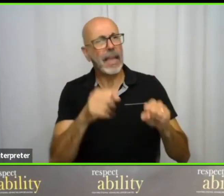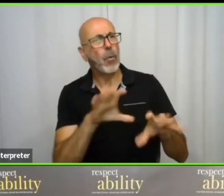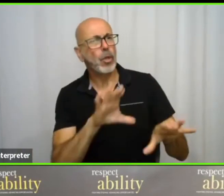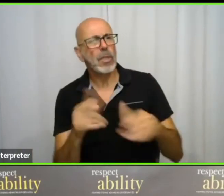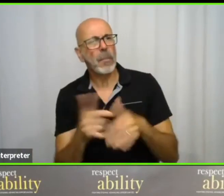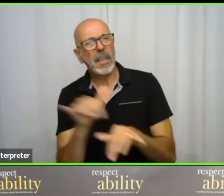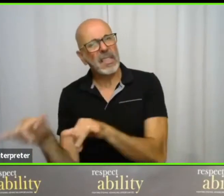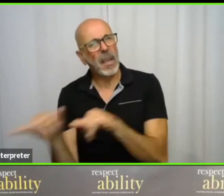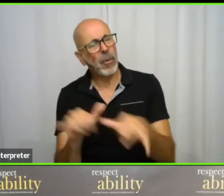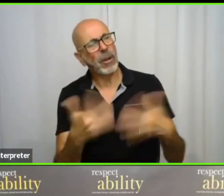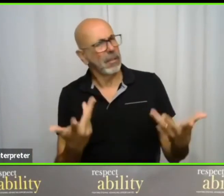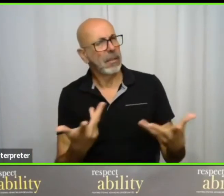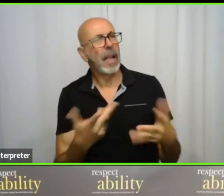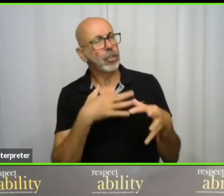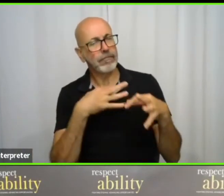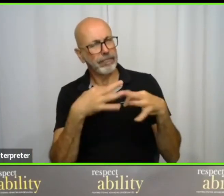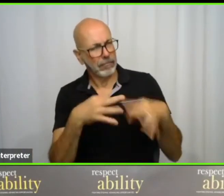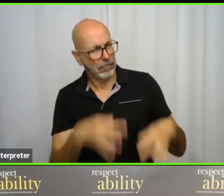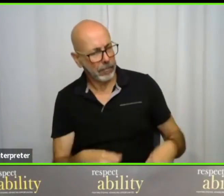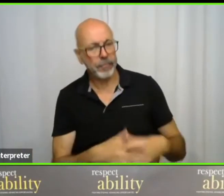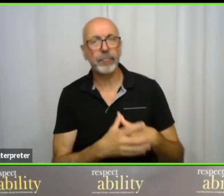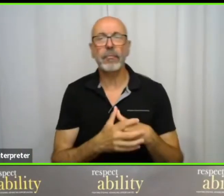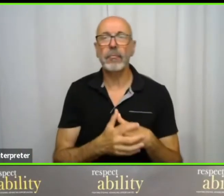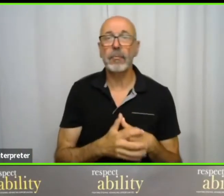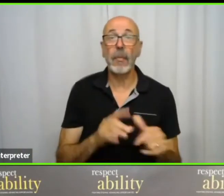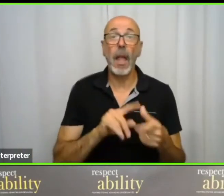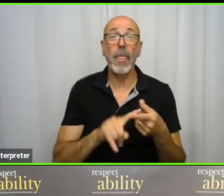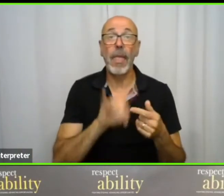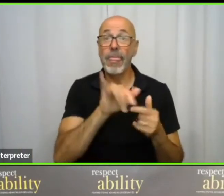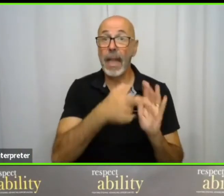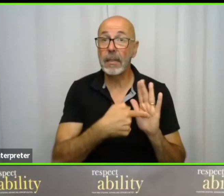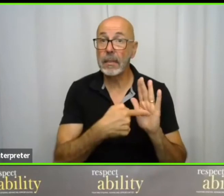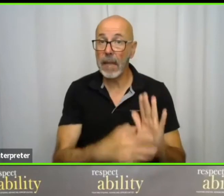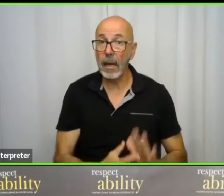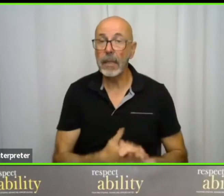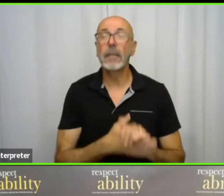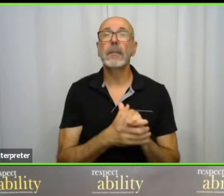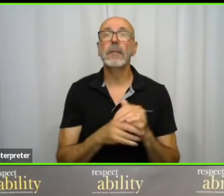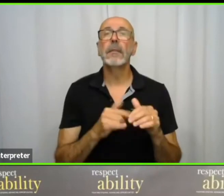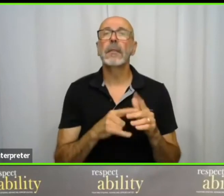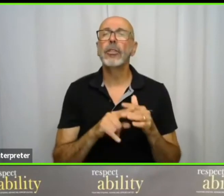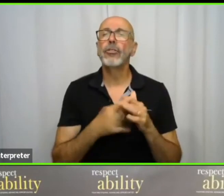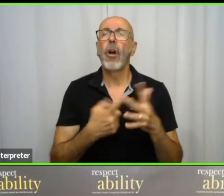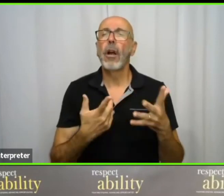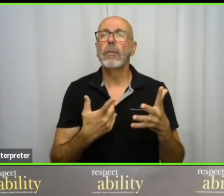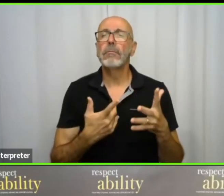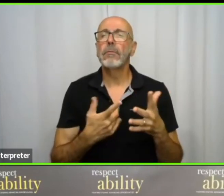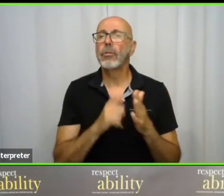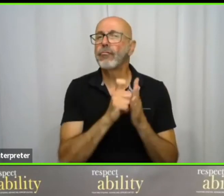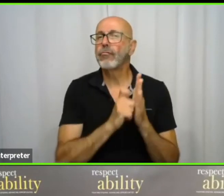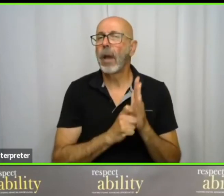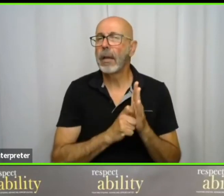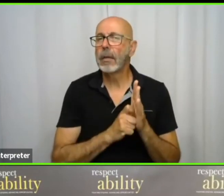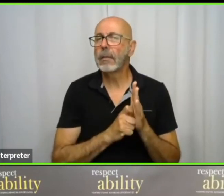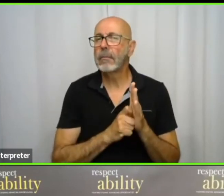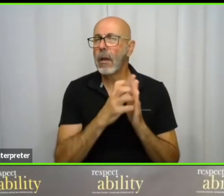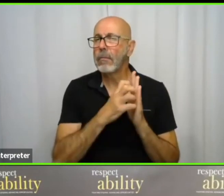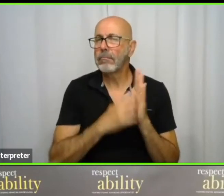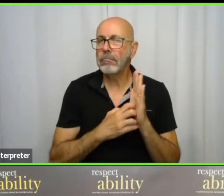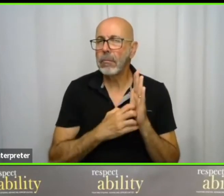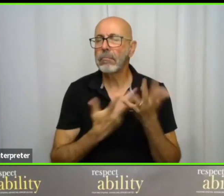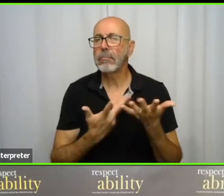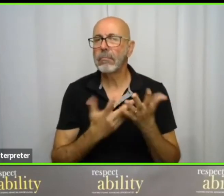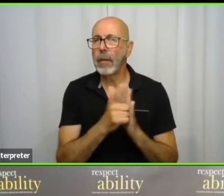state senator can, or delegate can draft a legislation and you put it forward, and then you get together disability groups